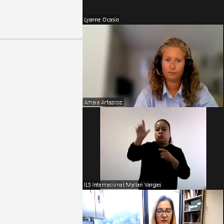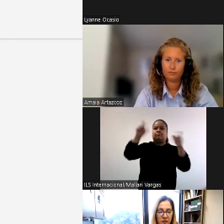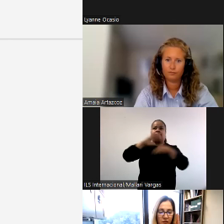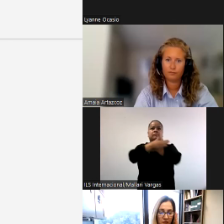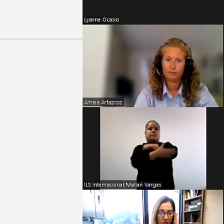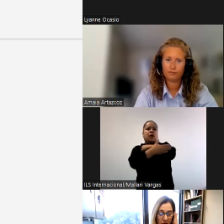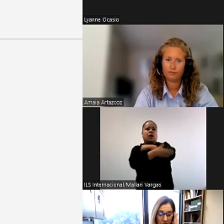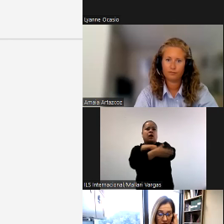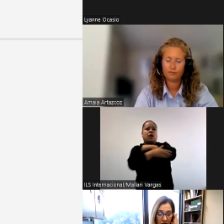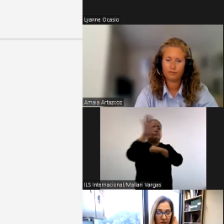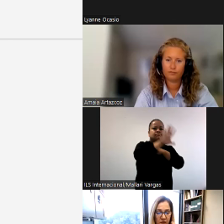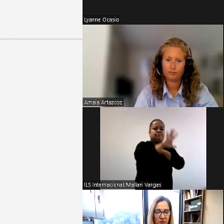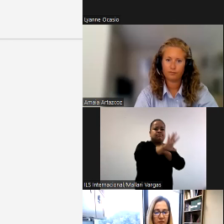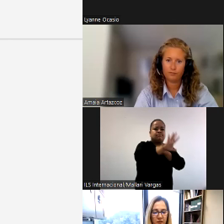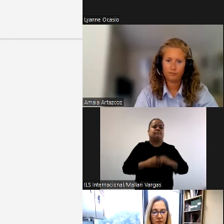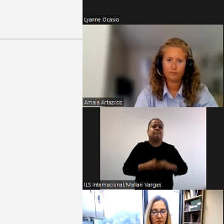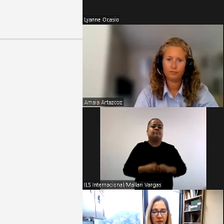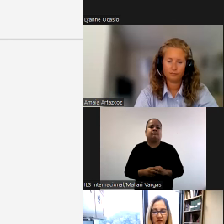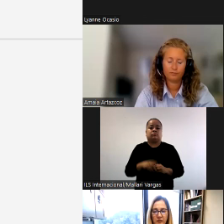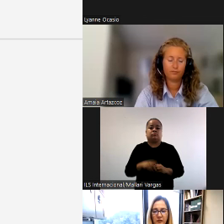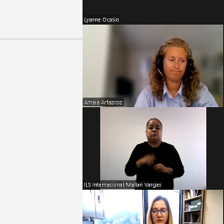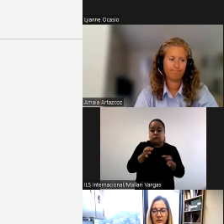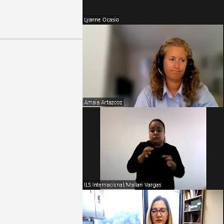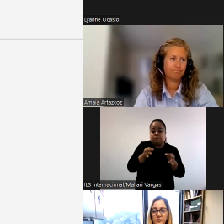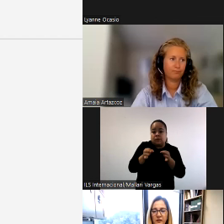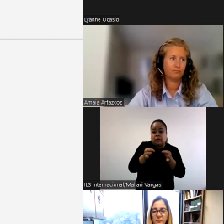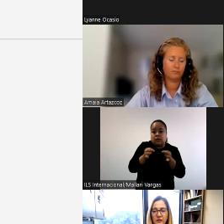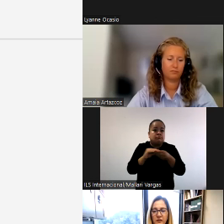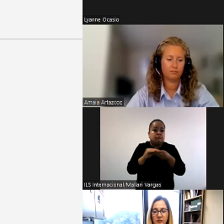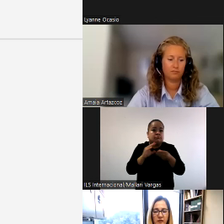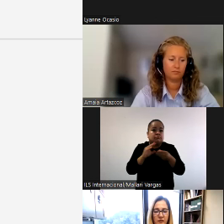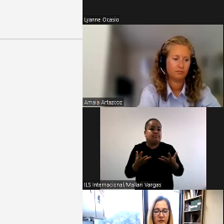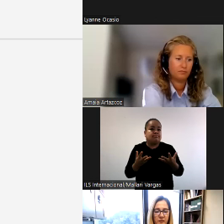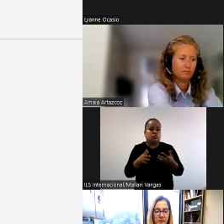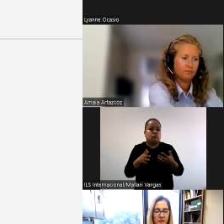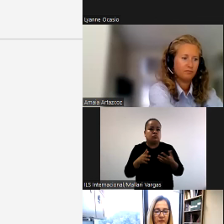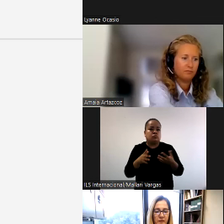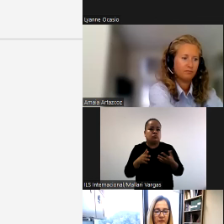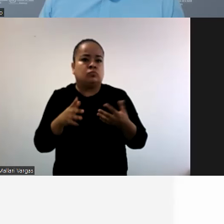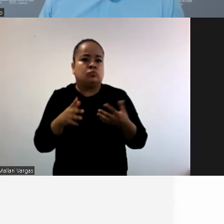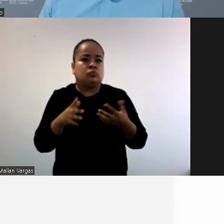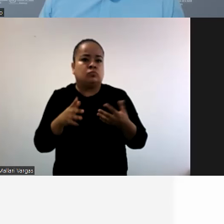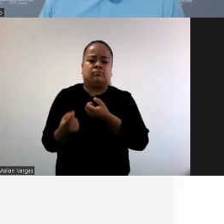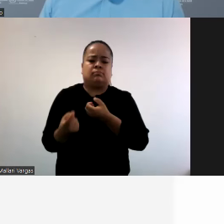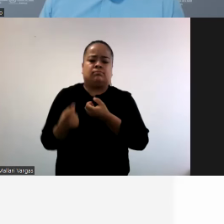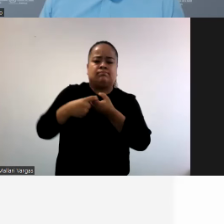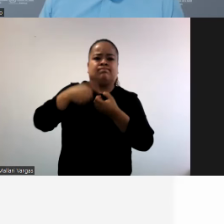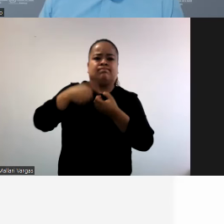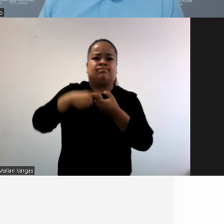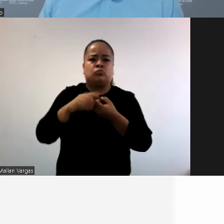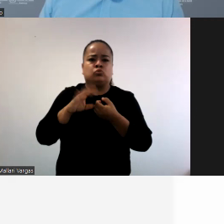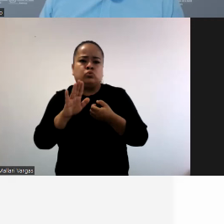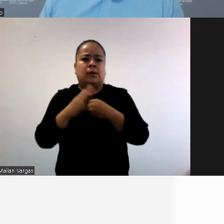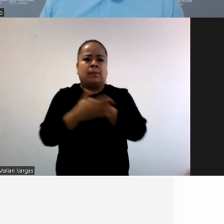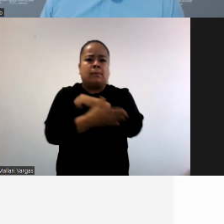also we would like you to tell us, well, we should also like